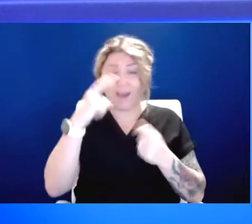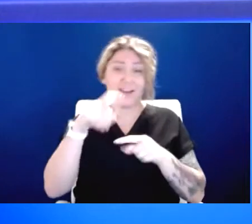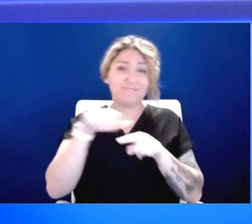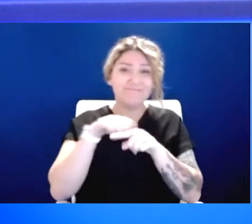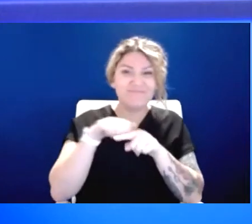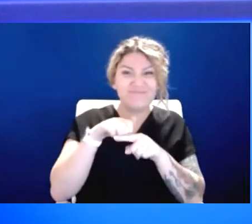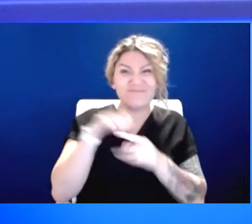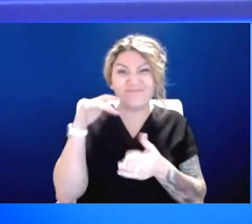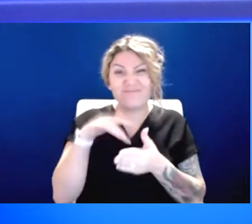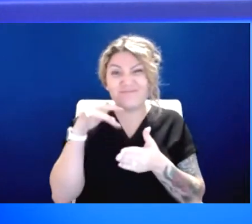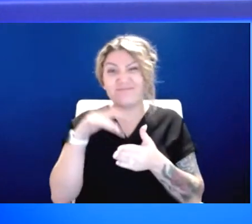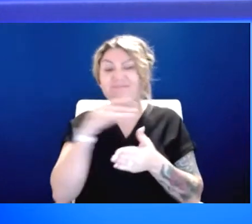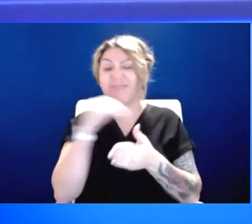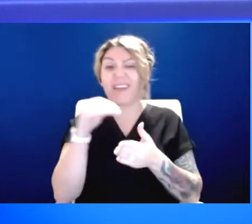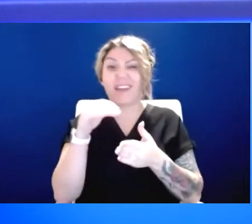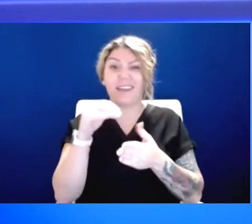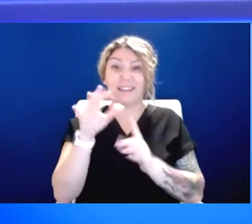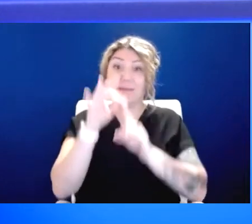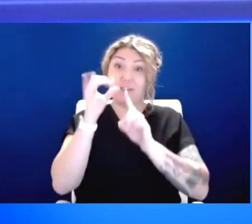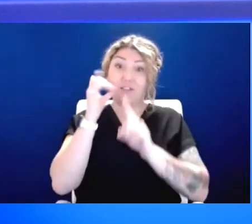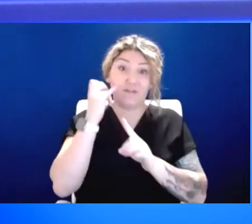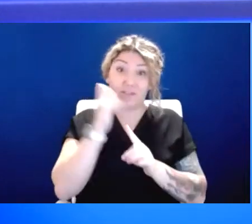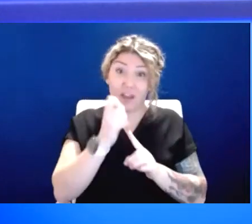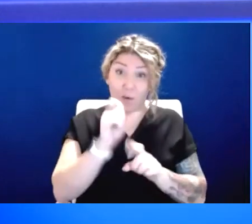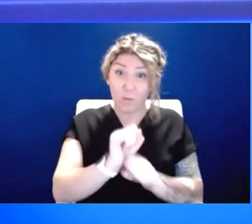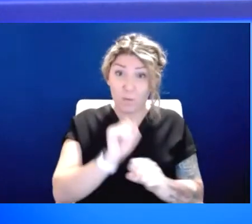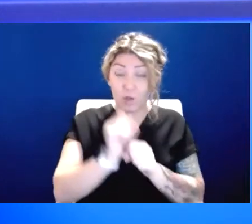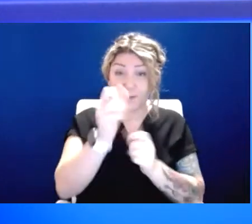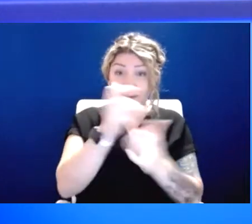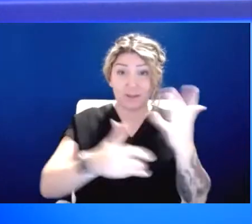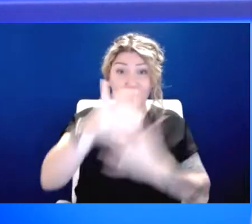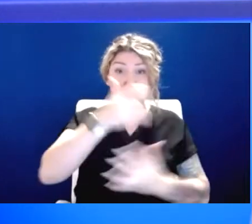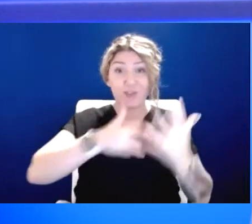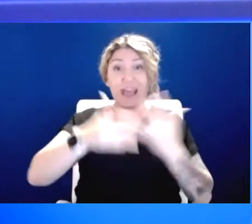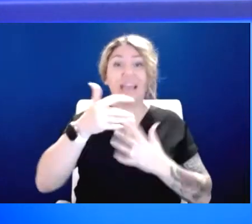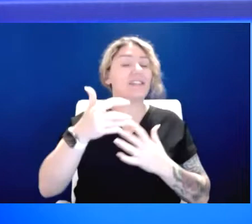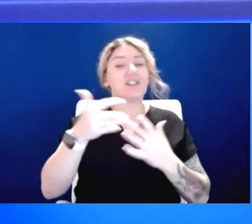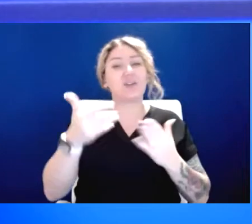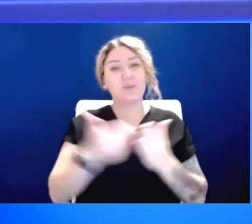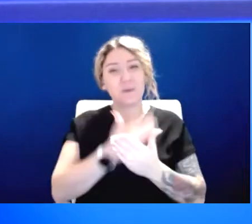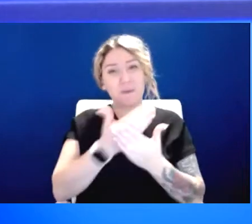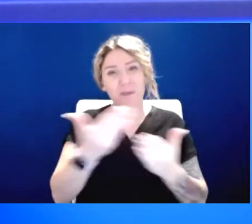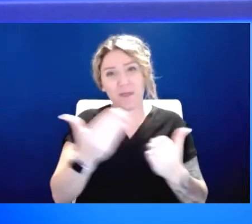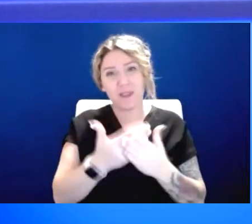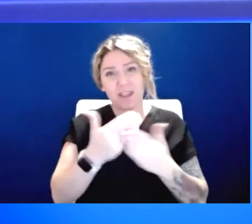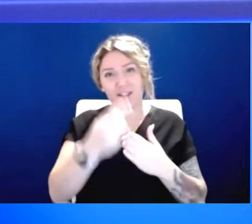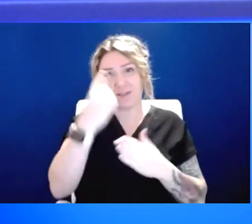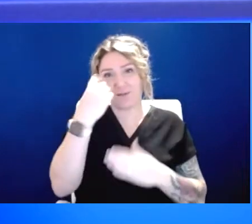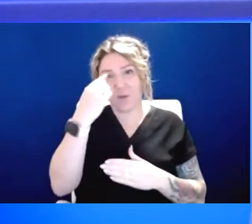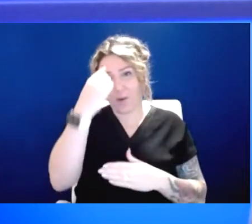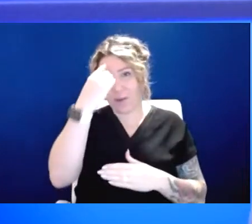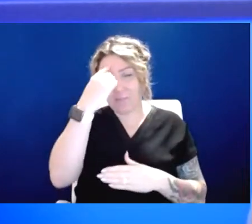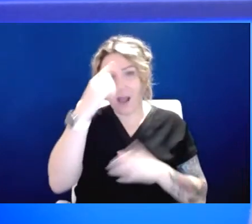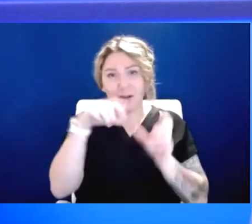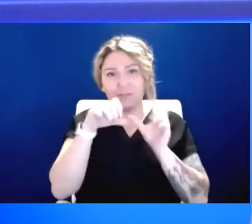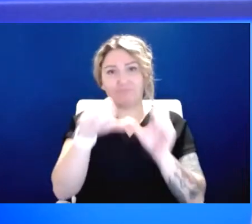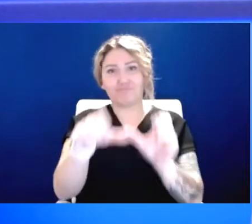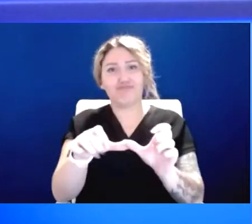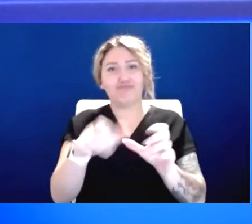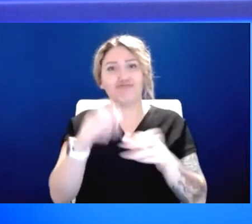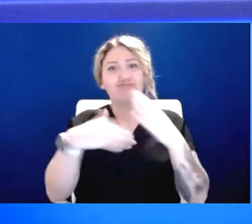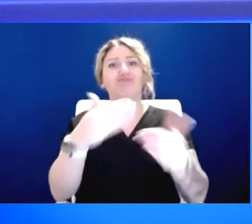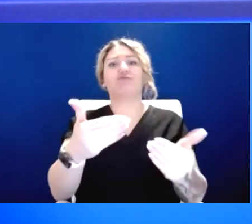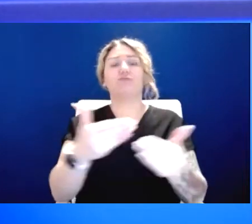not working, socializing, doing new things to keep that mind going. And the other important part is make sure